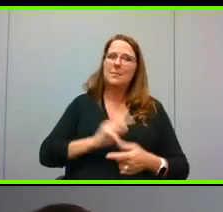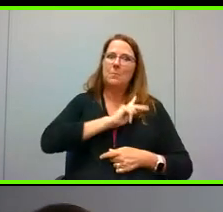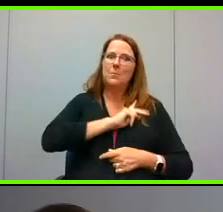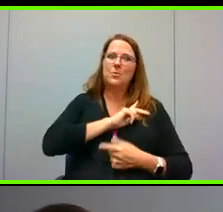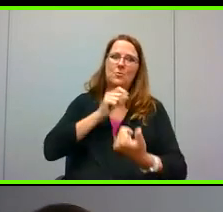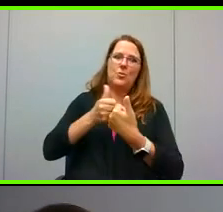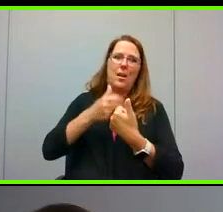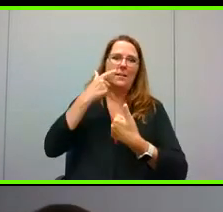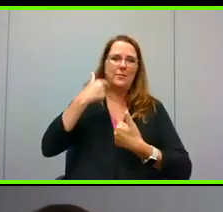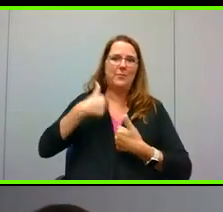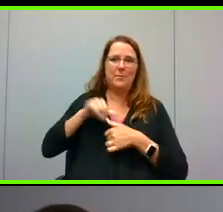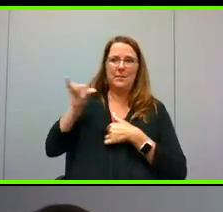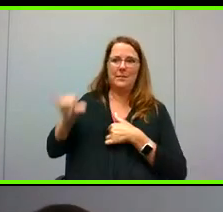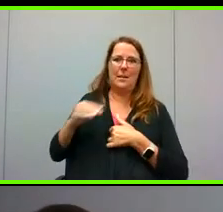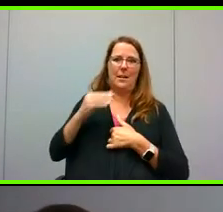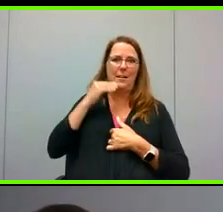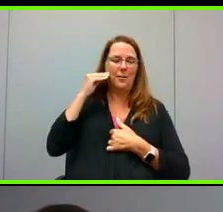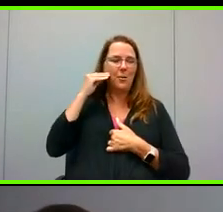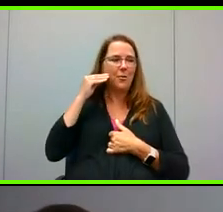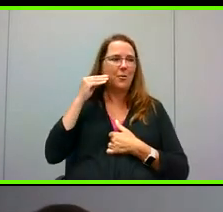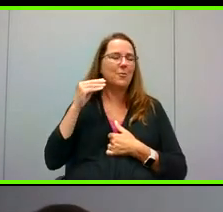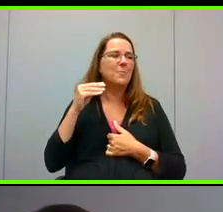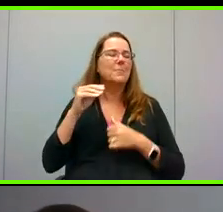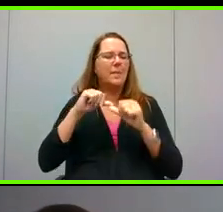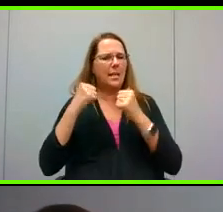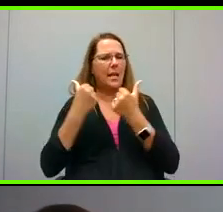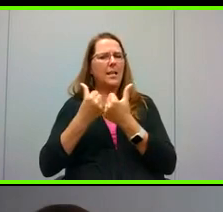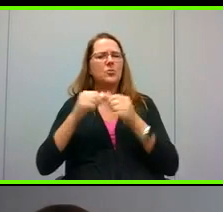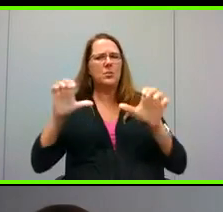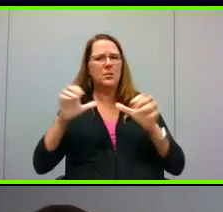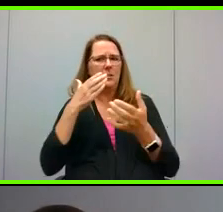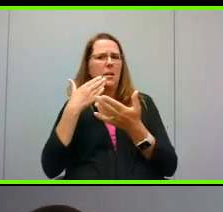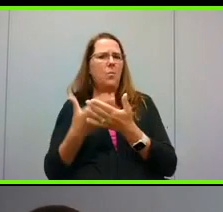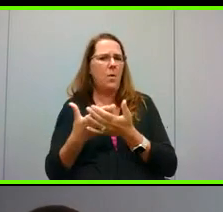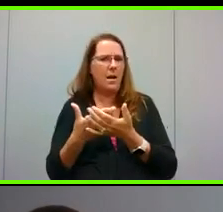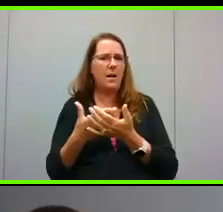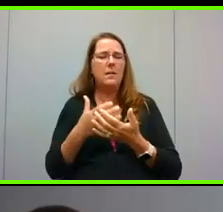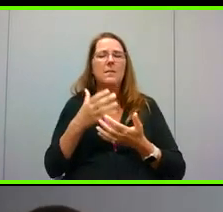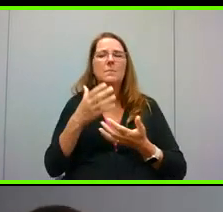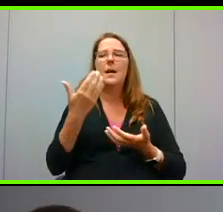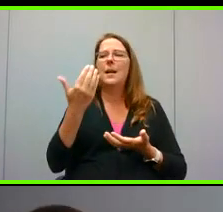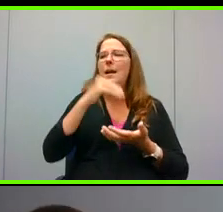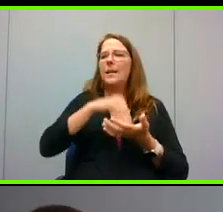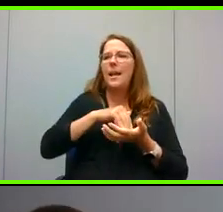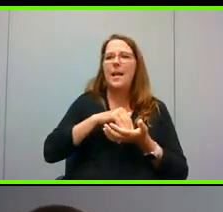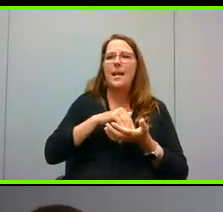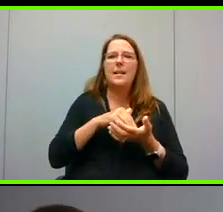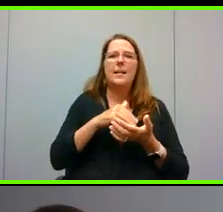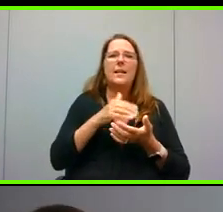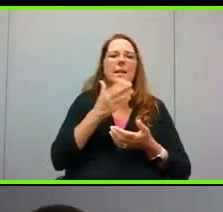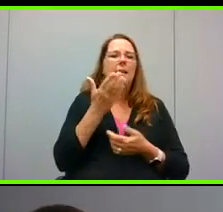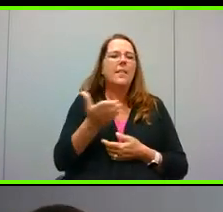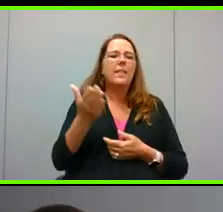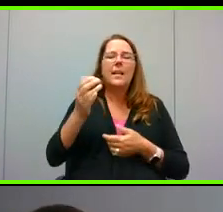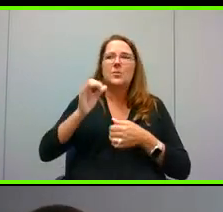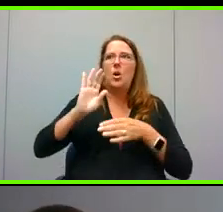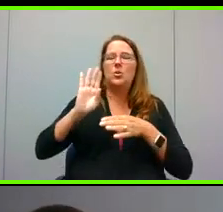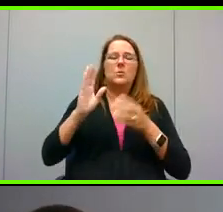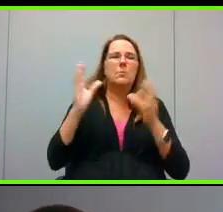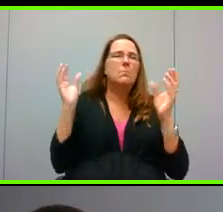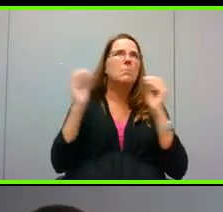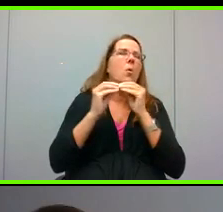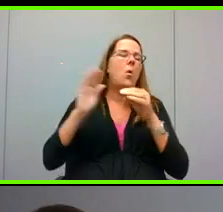the agency has done very well. And again, just things are busier than usual. It